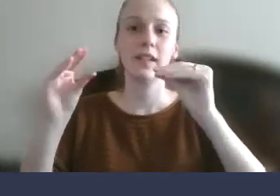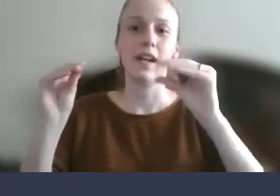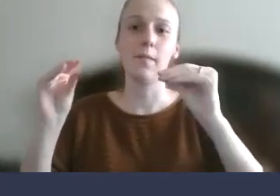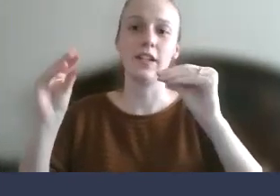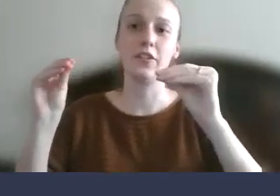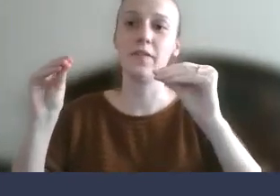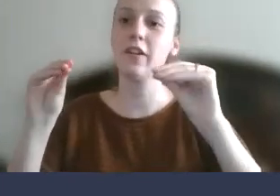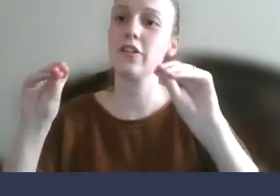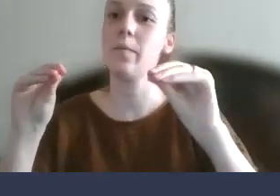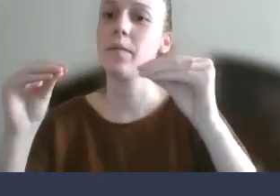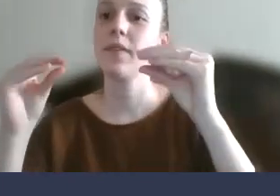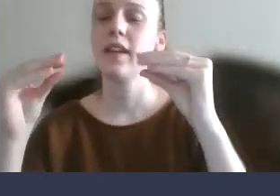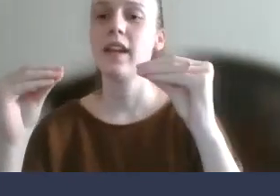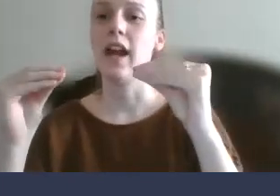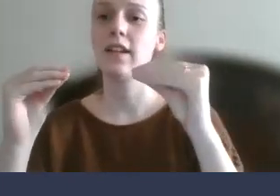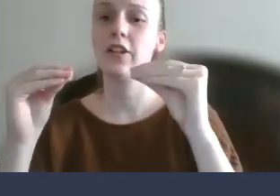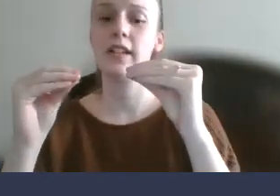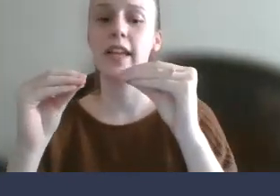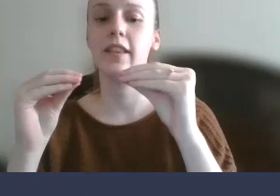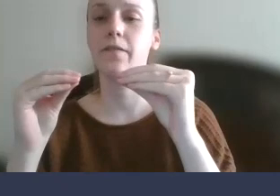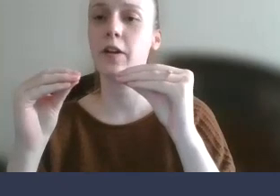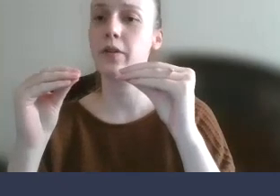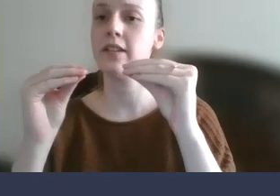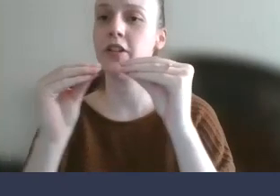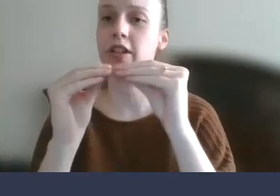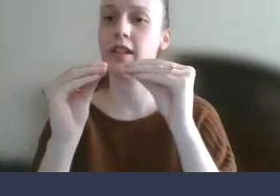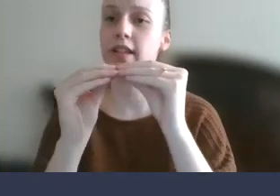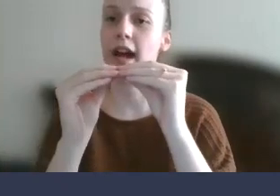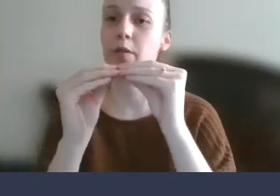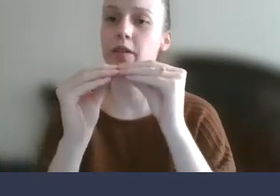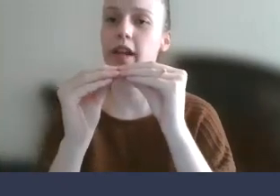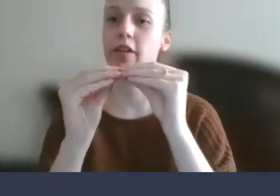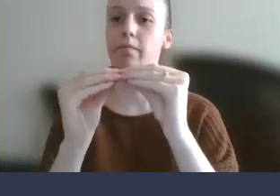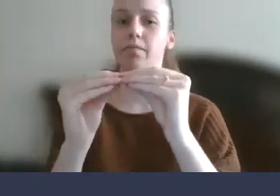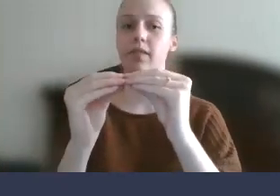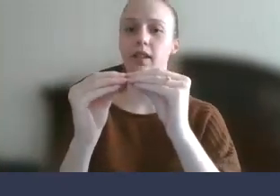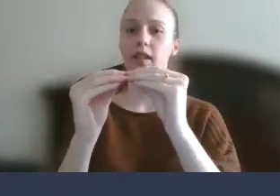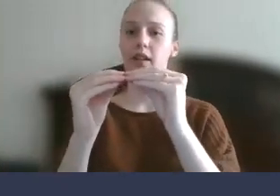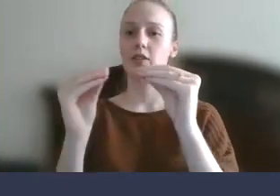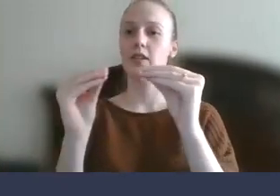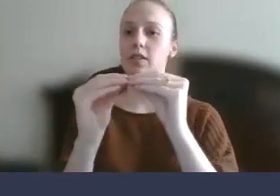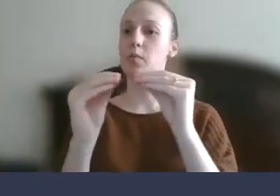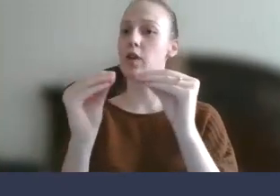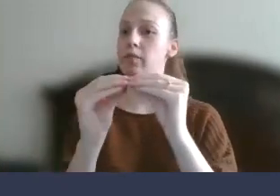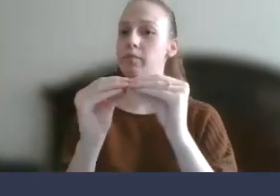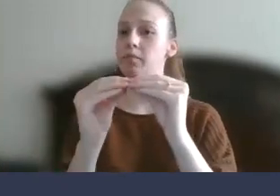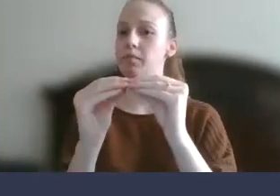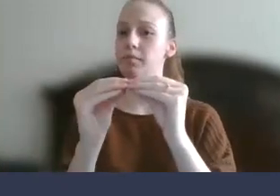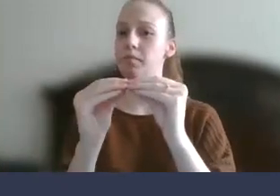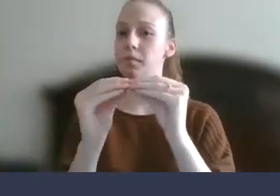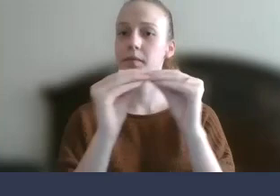puppets. That's your finger shape. And then you're going to take the fingerprints and you're just going to tap them together. So this is